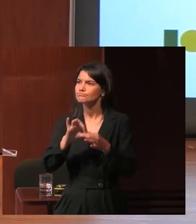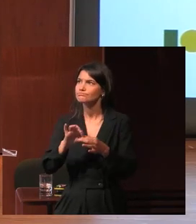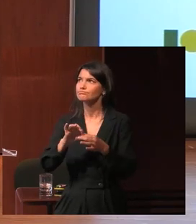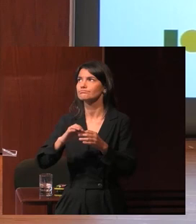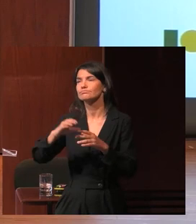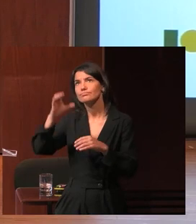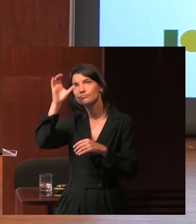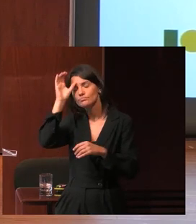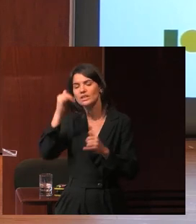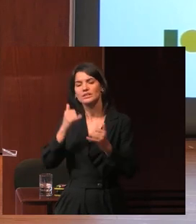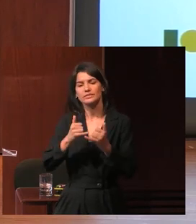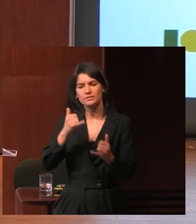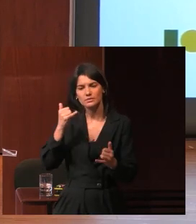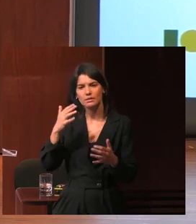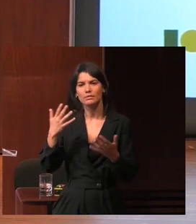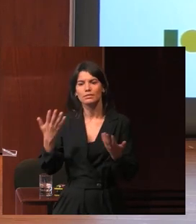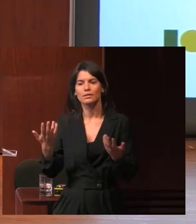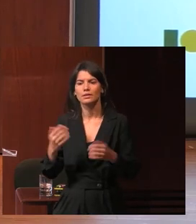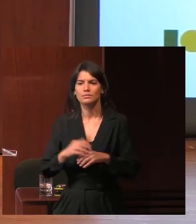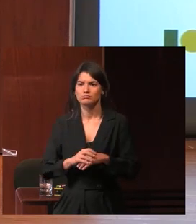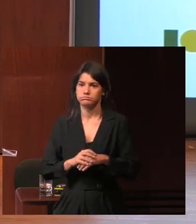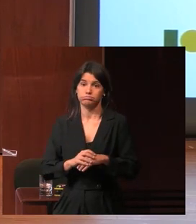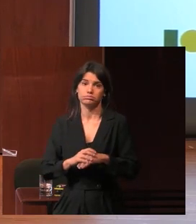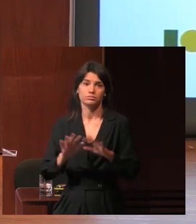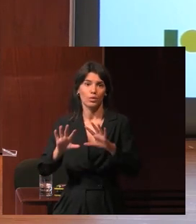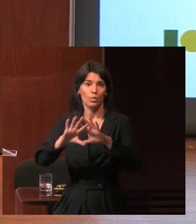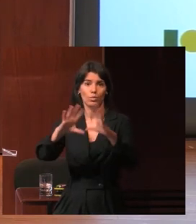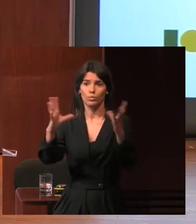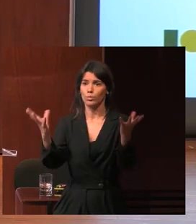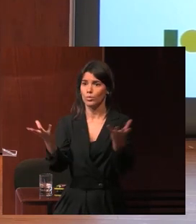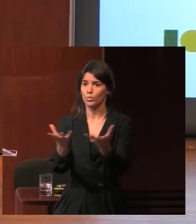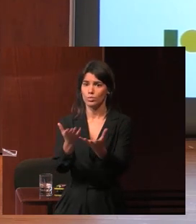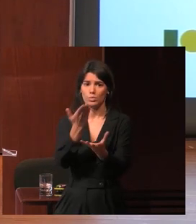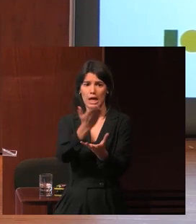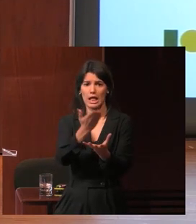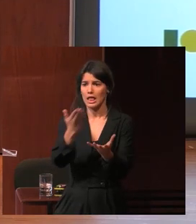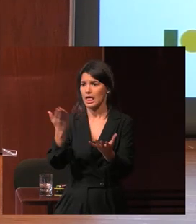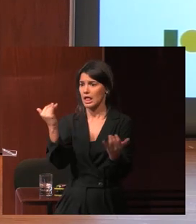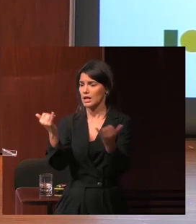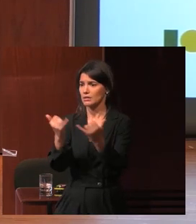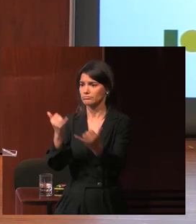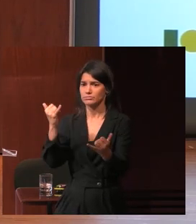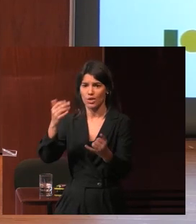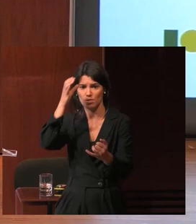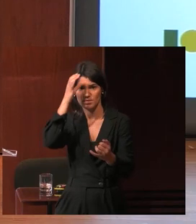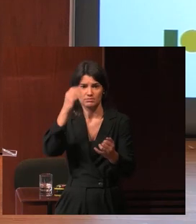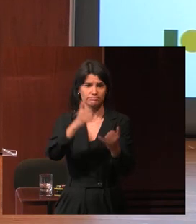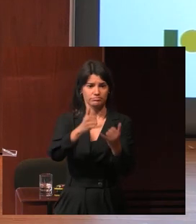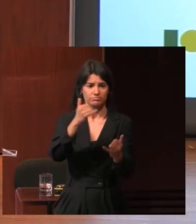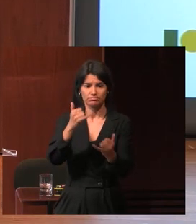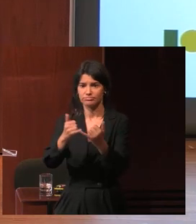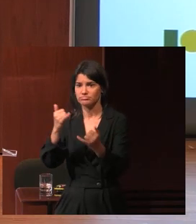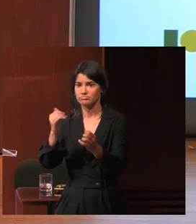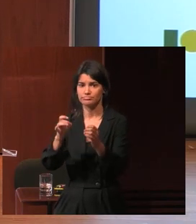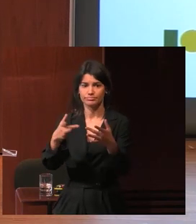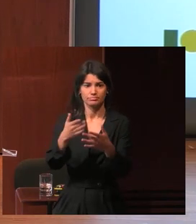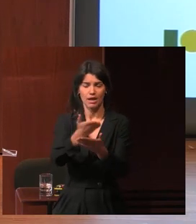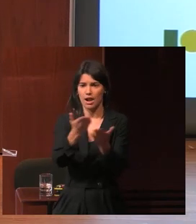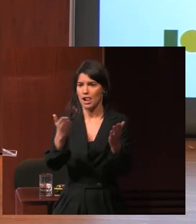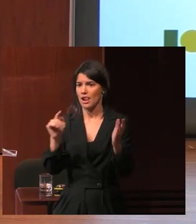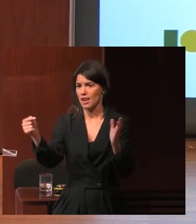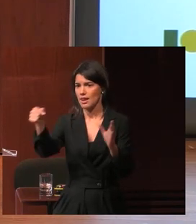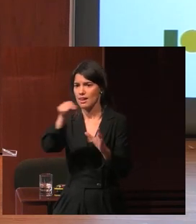whole world is full of artificial intelligence, the whole world. What came out as a